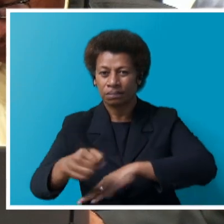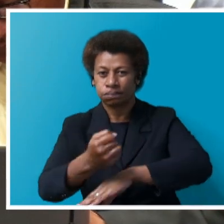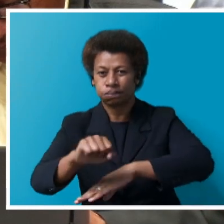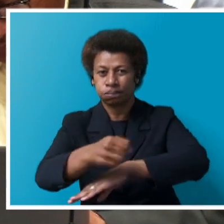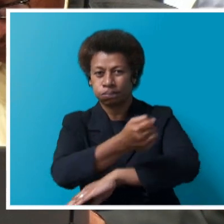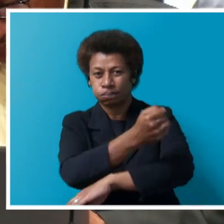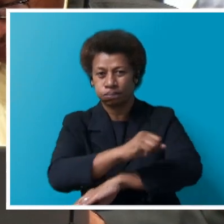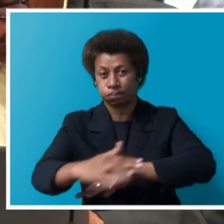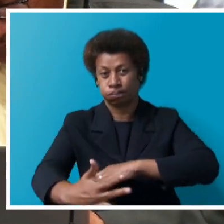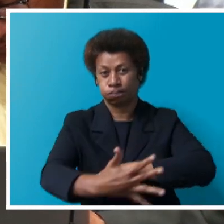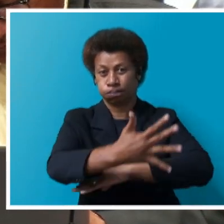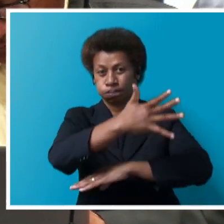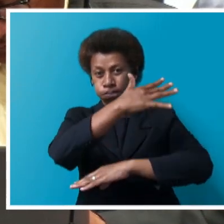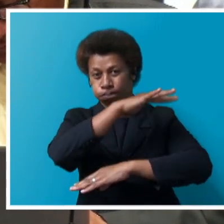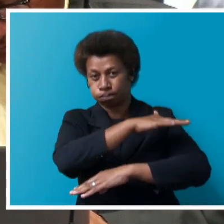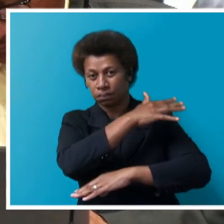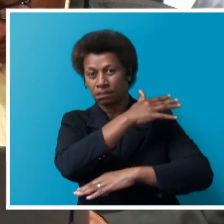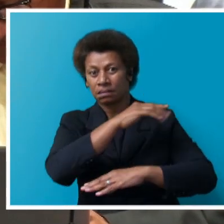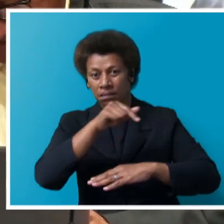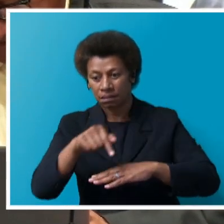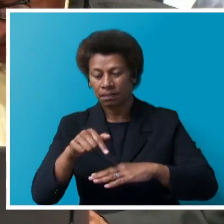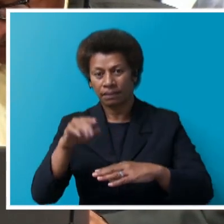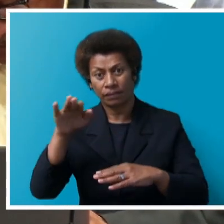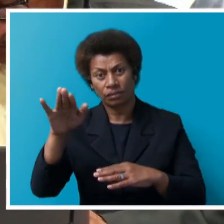economic shocks that jeopardize our people's future.